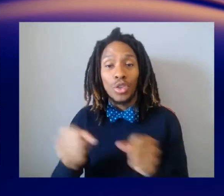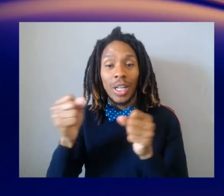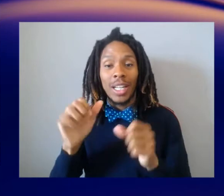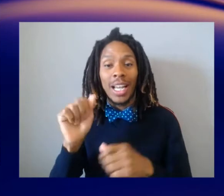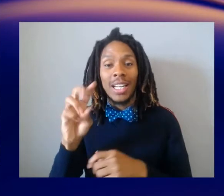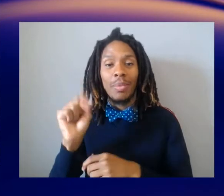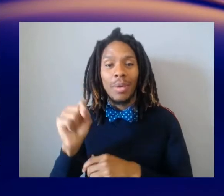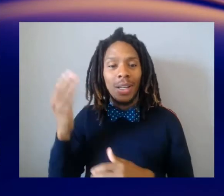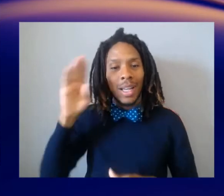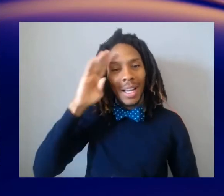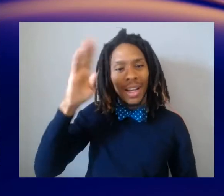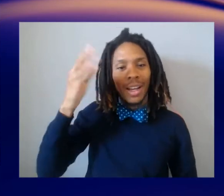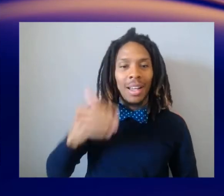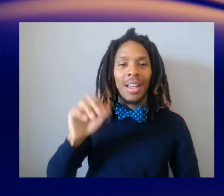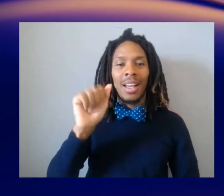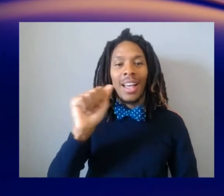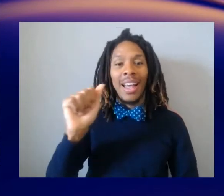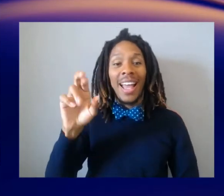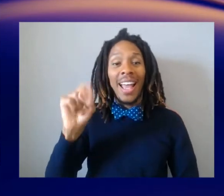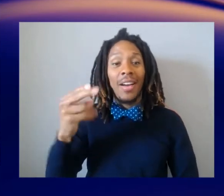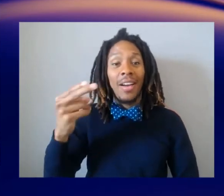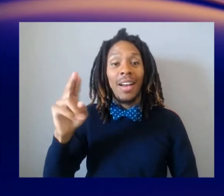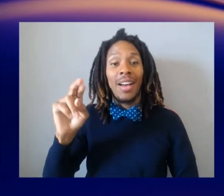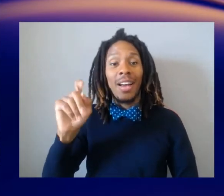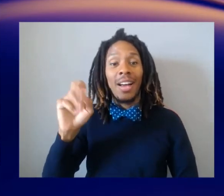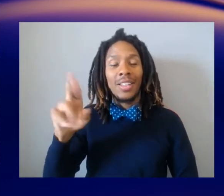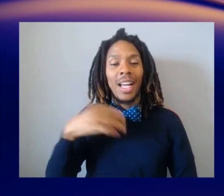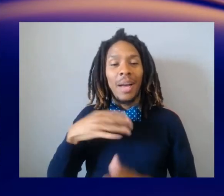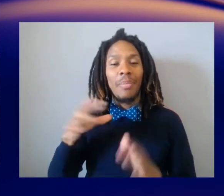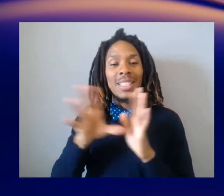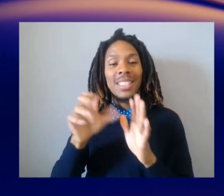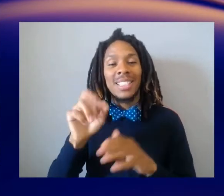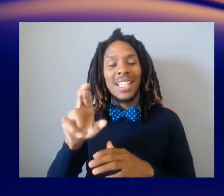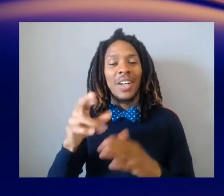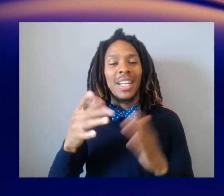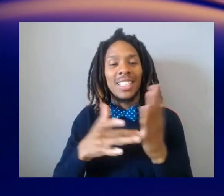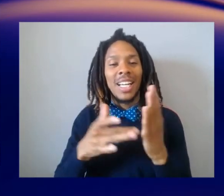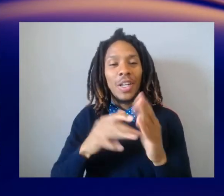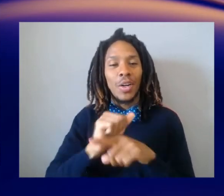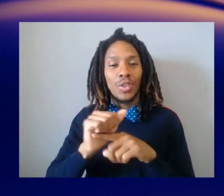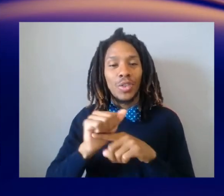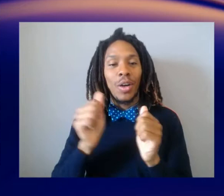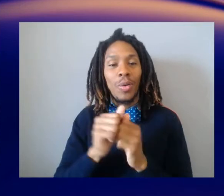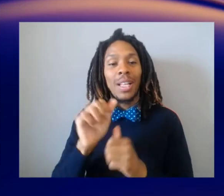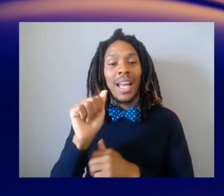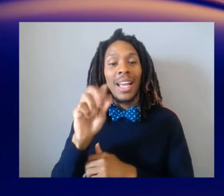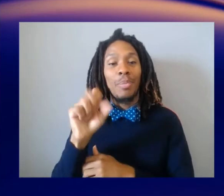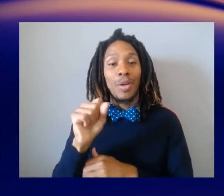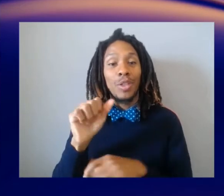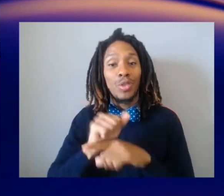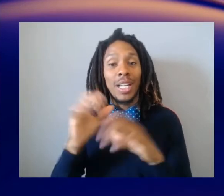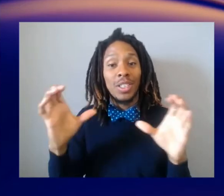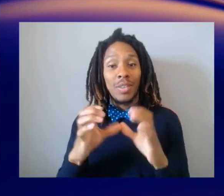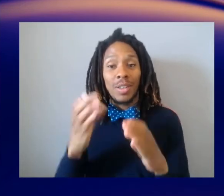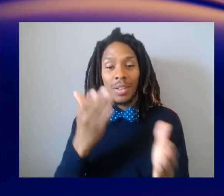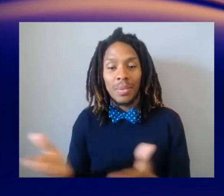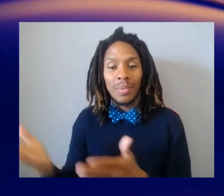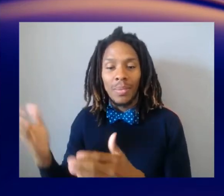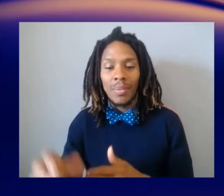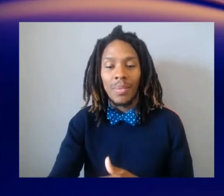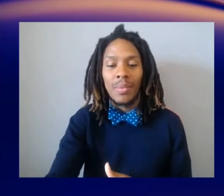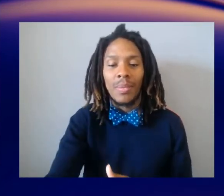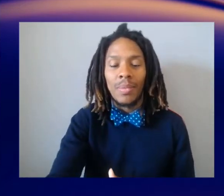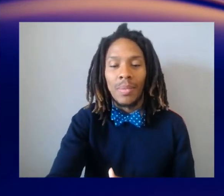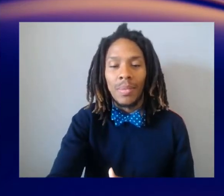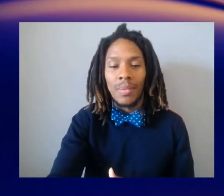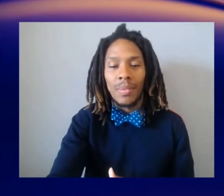Hey everyone, my name's Aaron Hunter. I'm a senior technical trainer with AWS Training and Certification. And with us, we have... Hey everyone, my name is Bobby